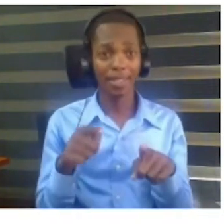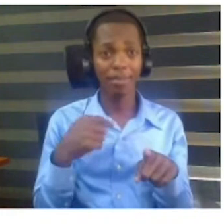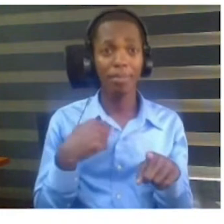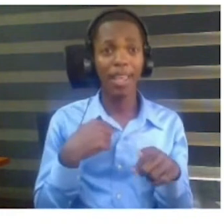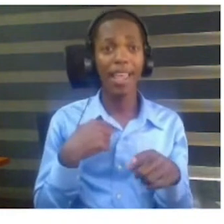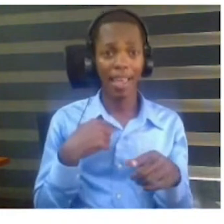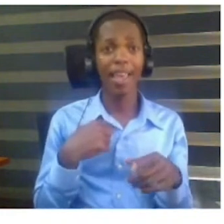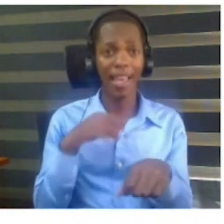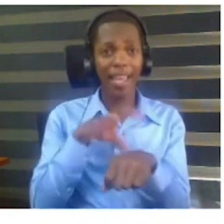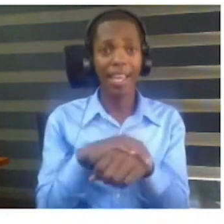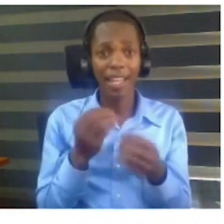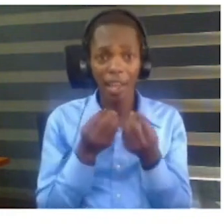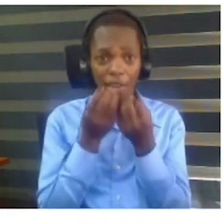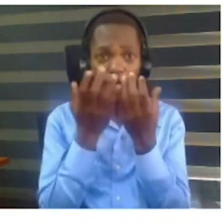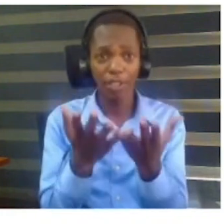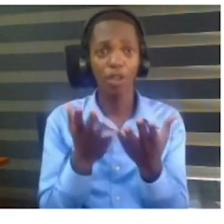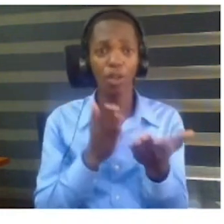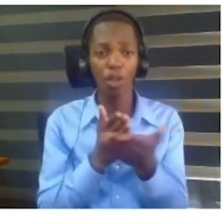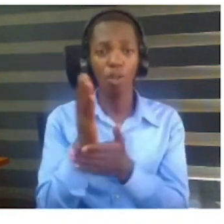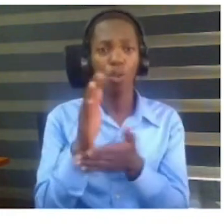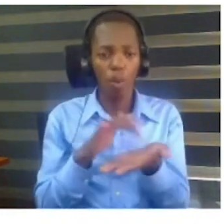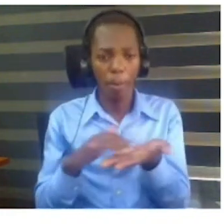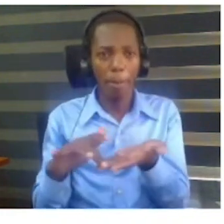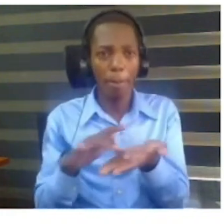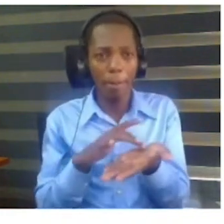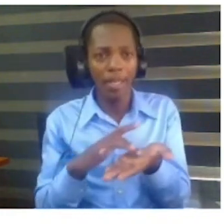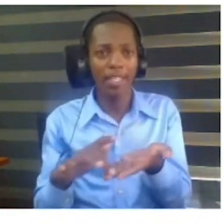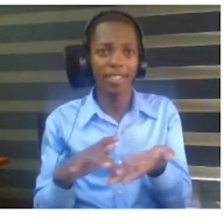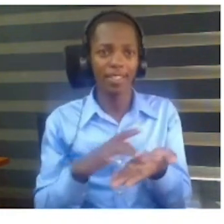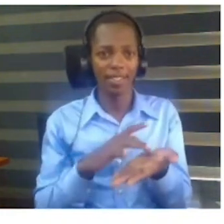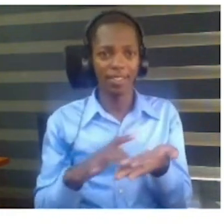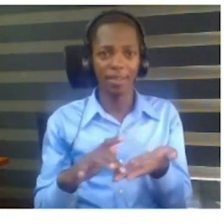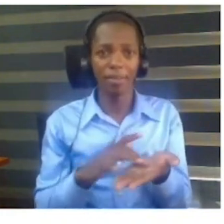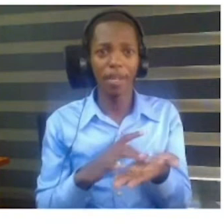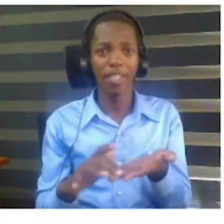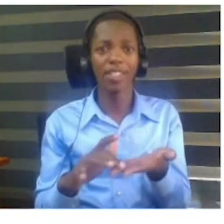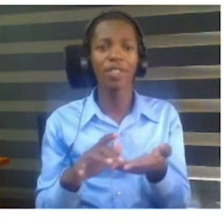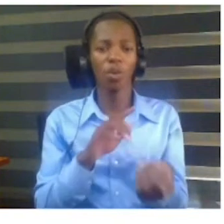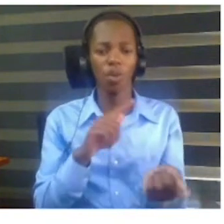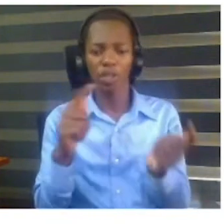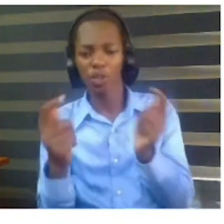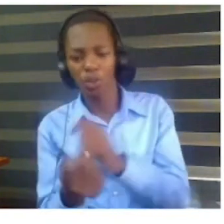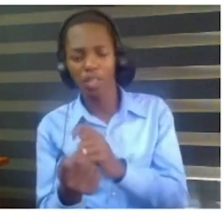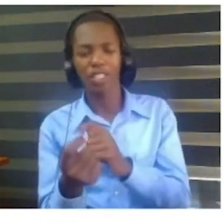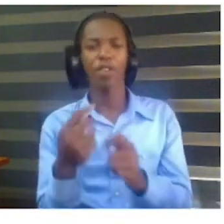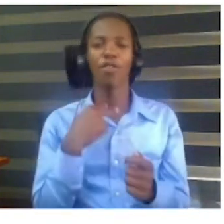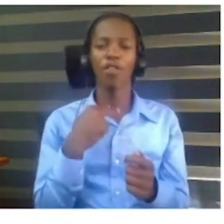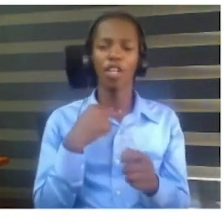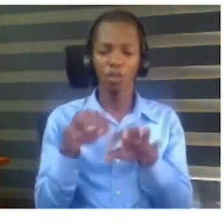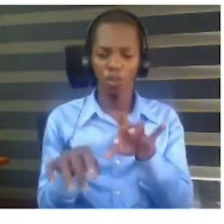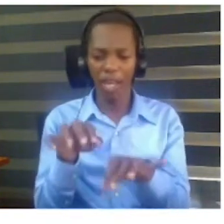through Braille. He graciously switched from voicing to typing so I can access his